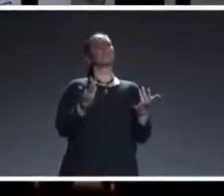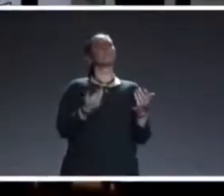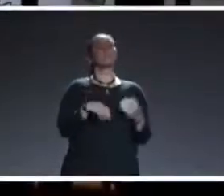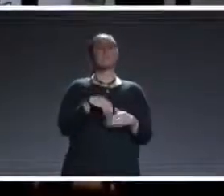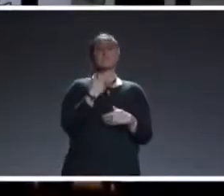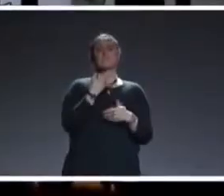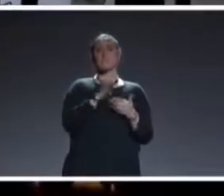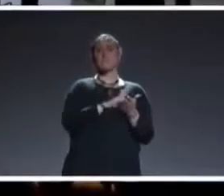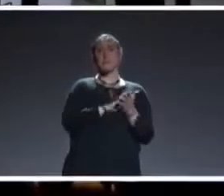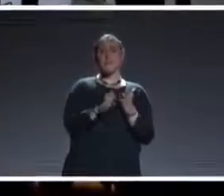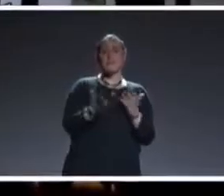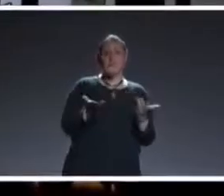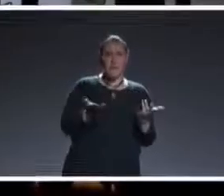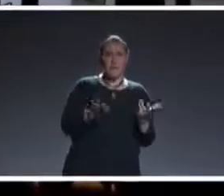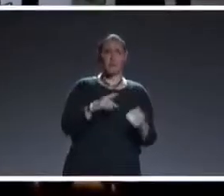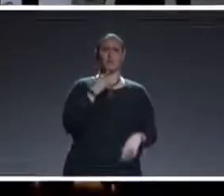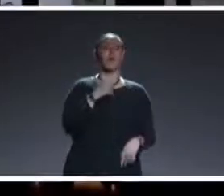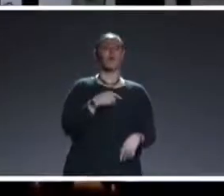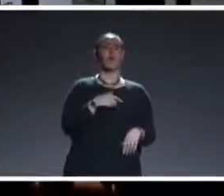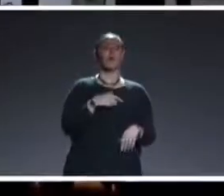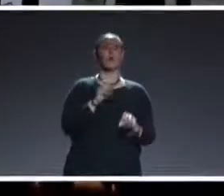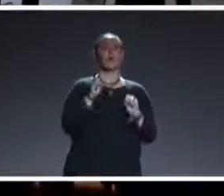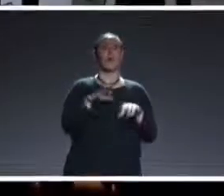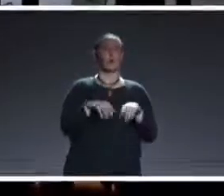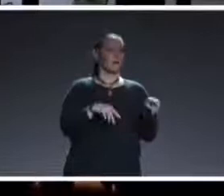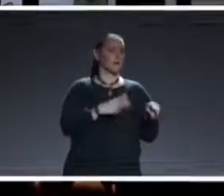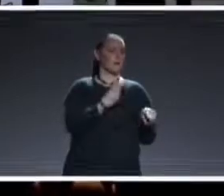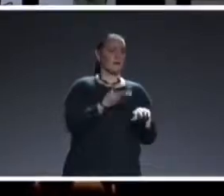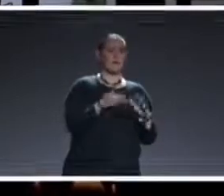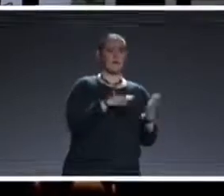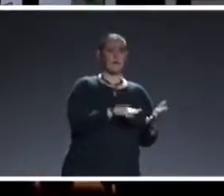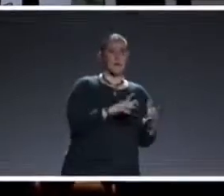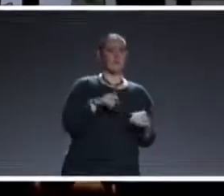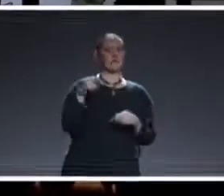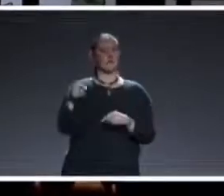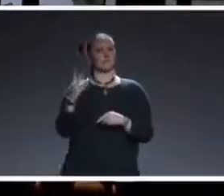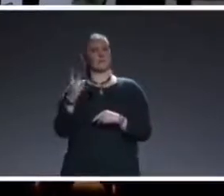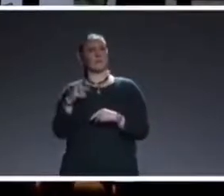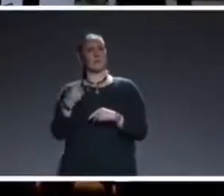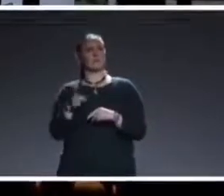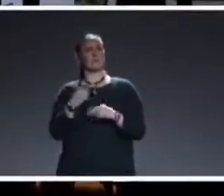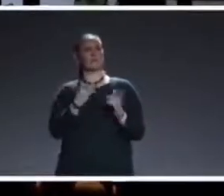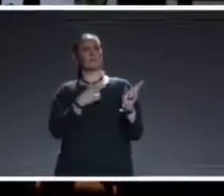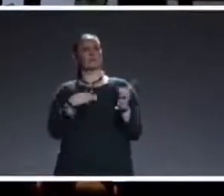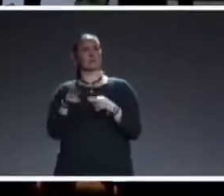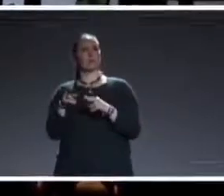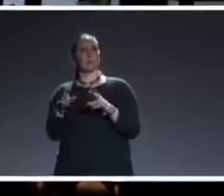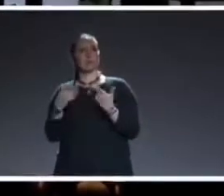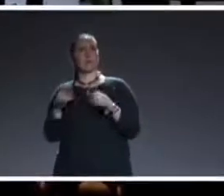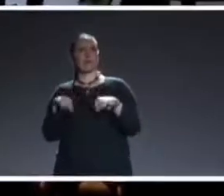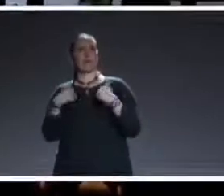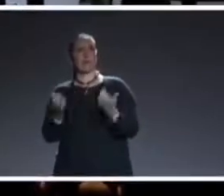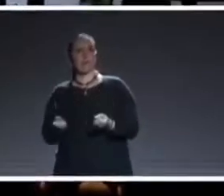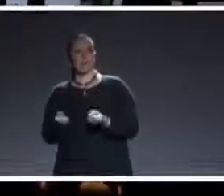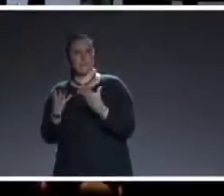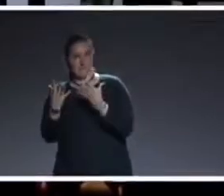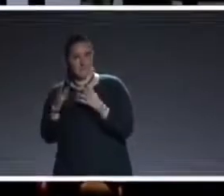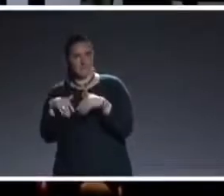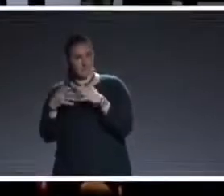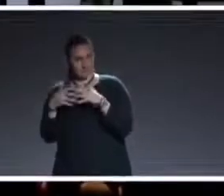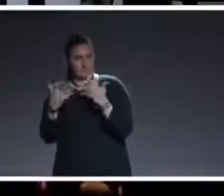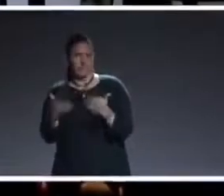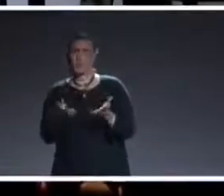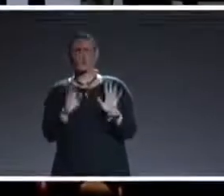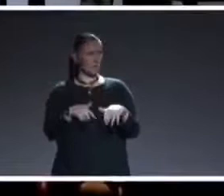and say, ah, yeah, okay, these two people die, and okay, bring these two people back to life, and oh, doesn't that feel good? Yeah, it did.